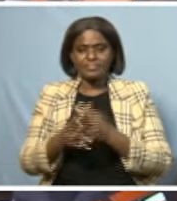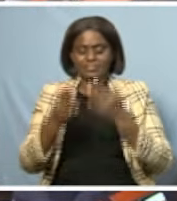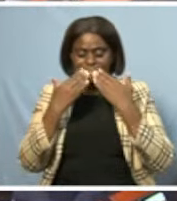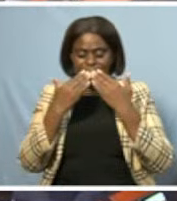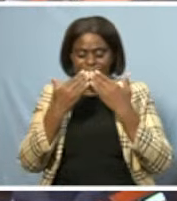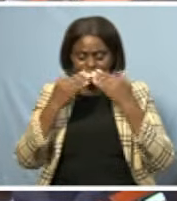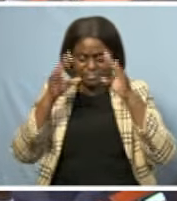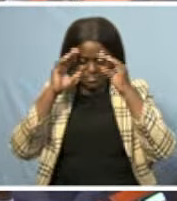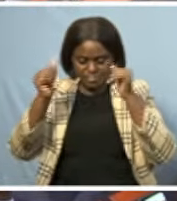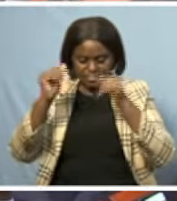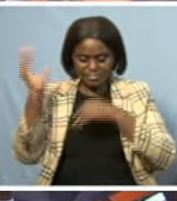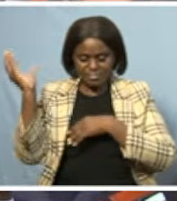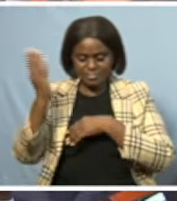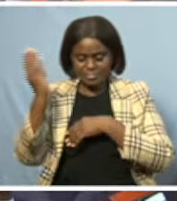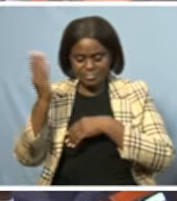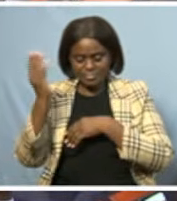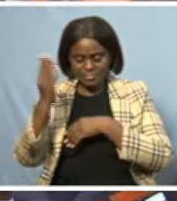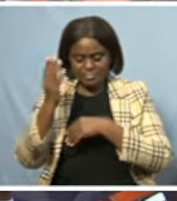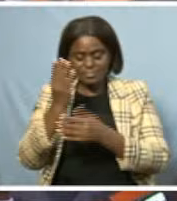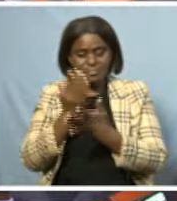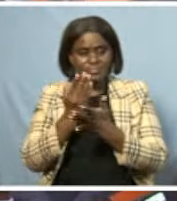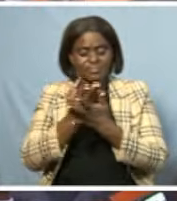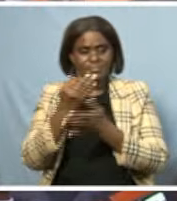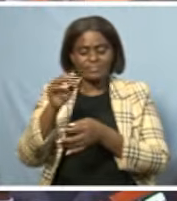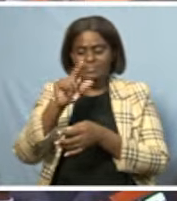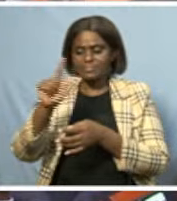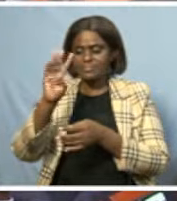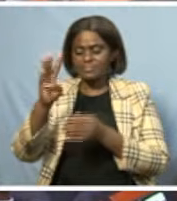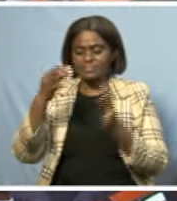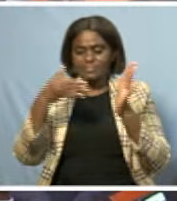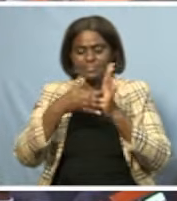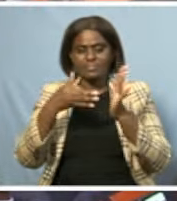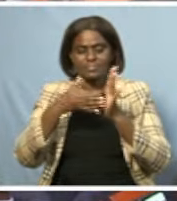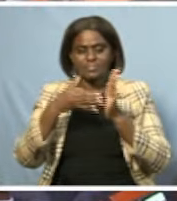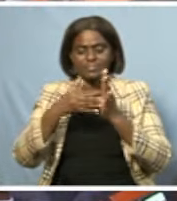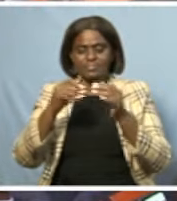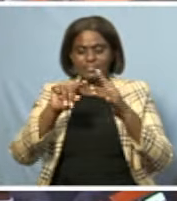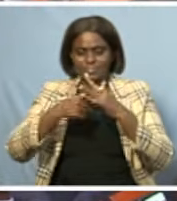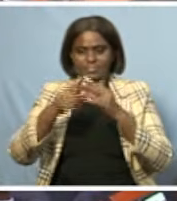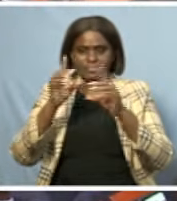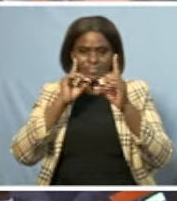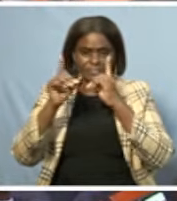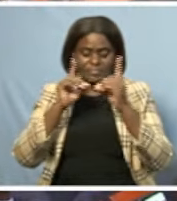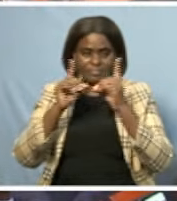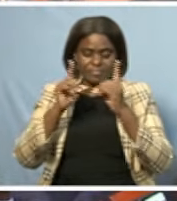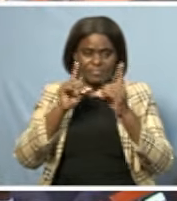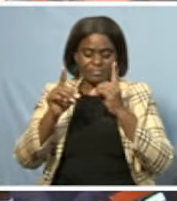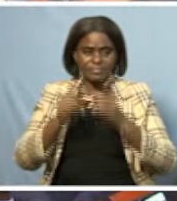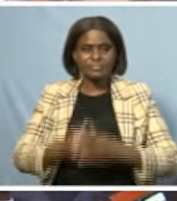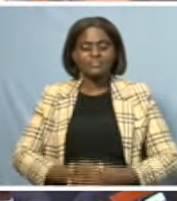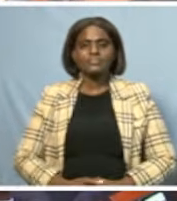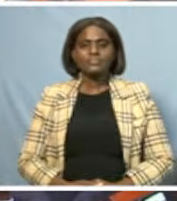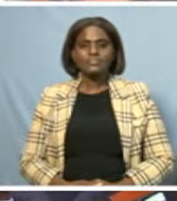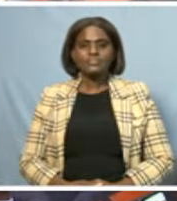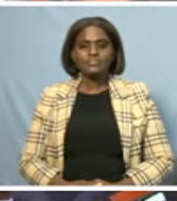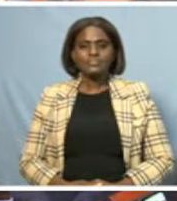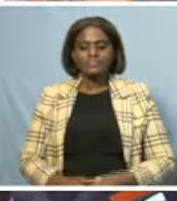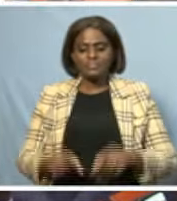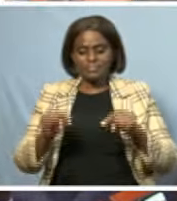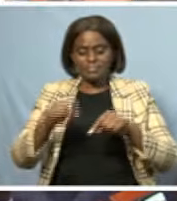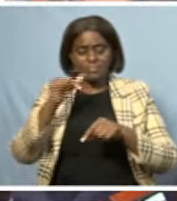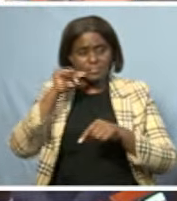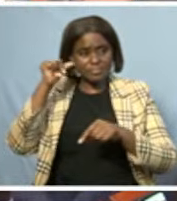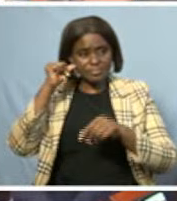Thanks the President's address, motion of 24th February, resumption of debate. When the